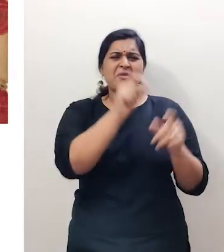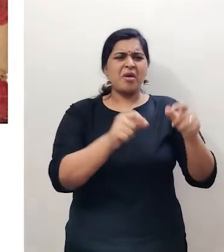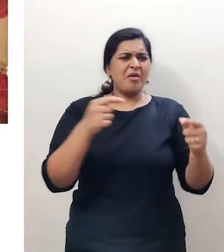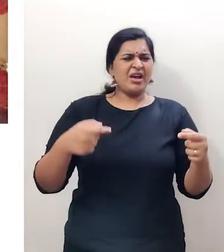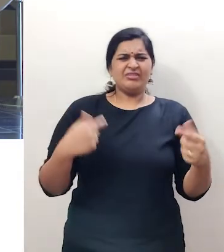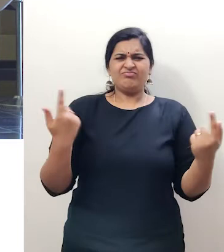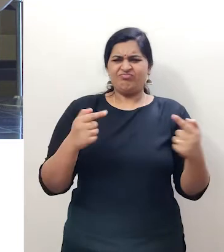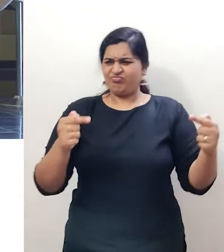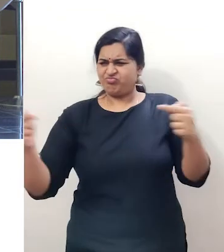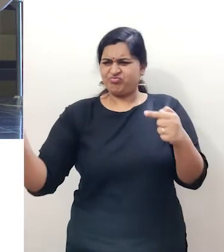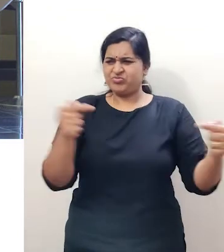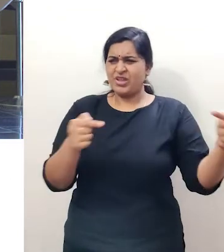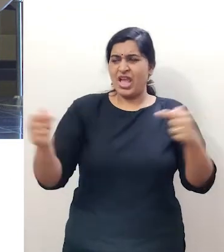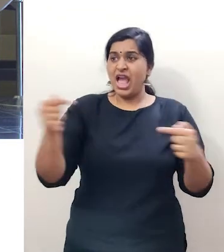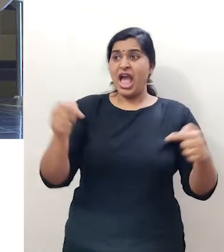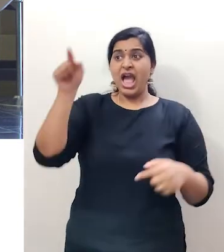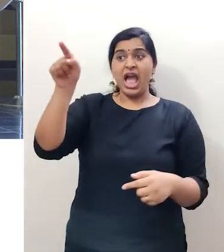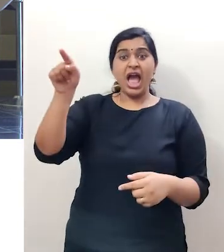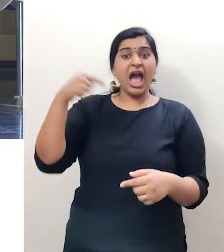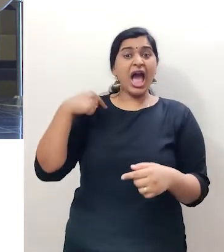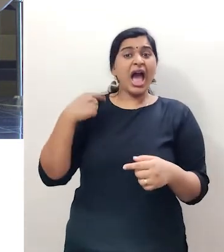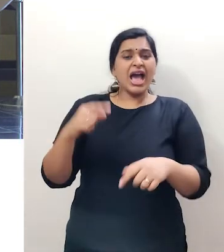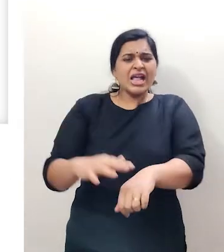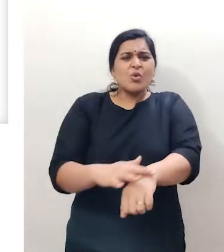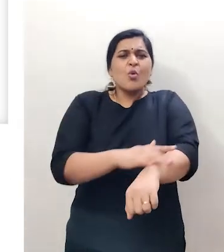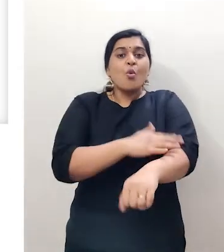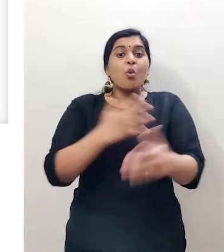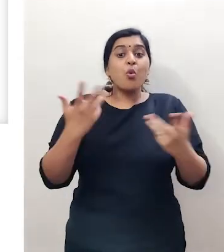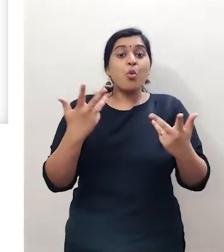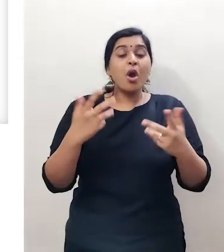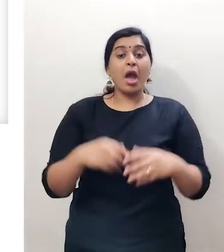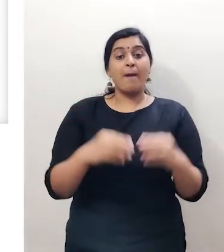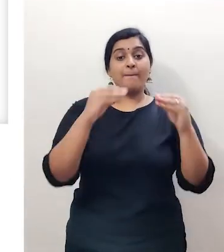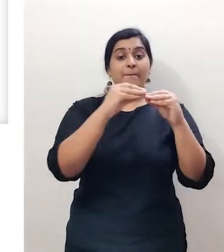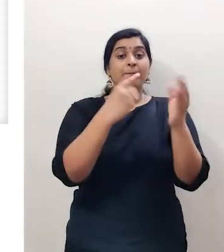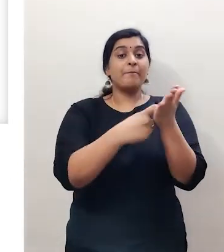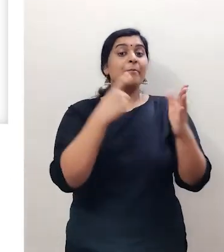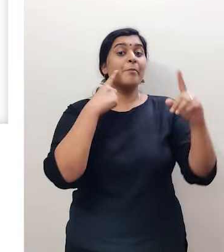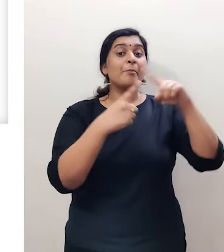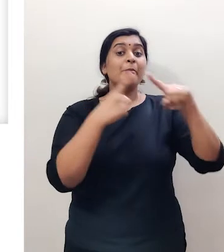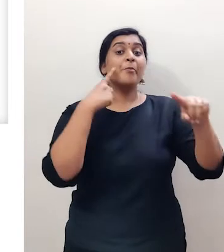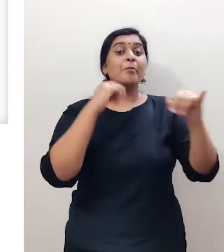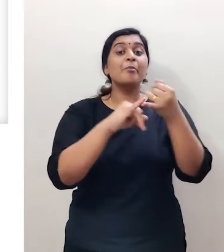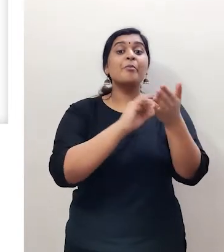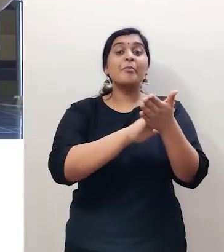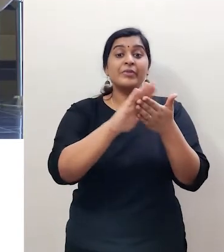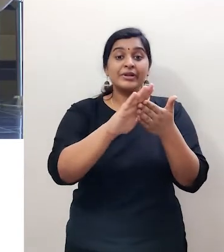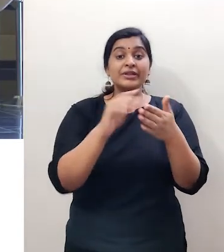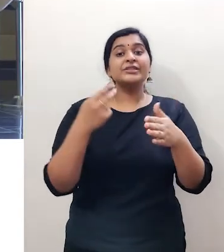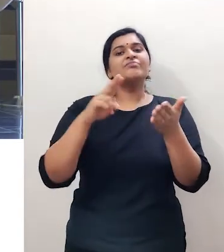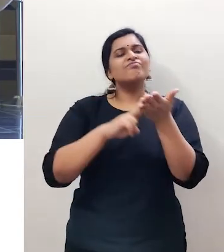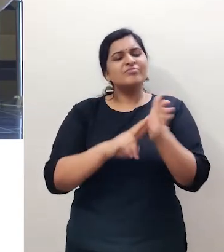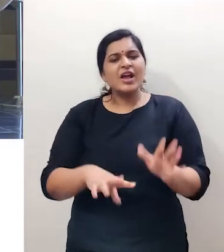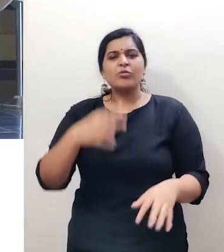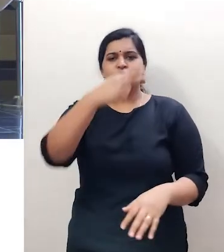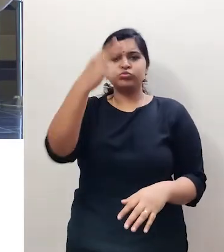There's an argument given by some scholars that this is probably influenced by the British natural history paintings. But